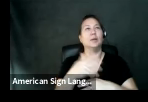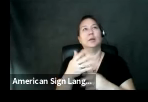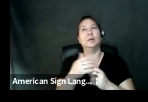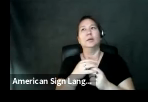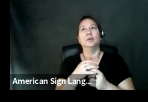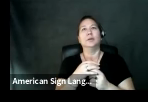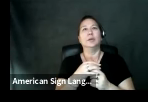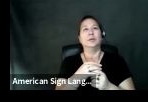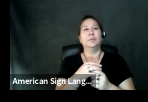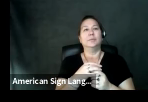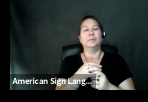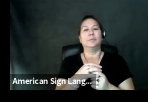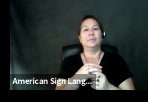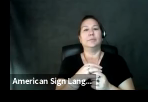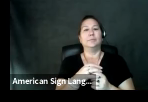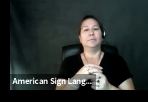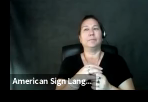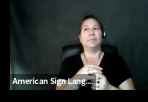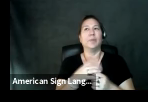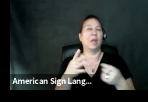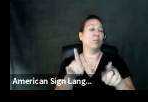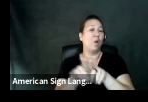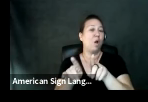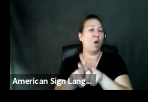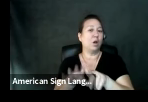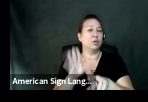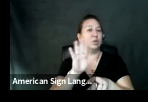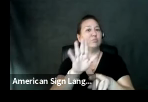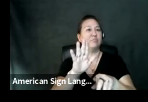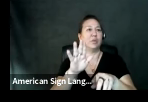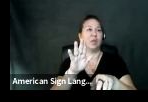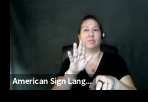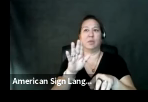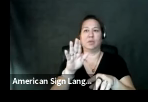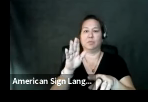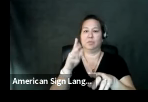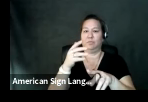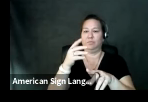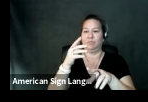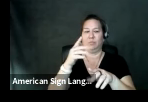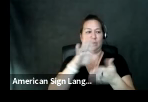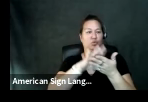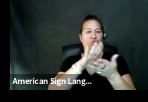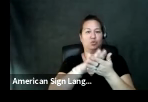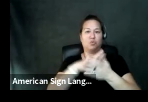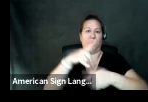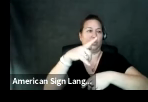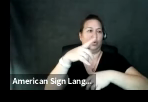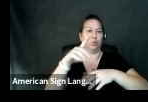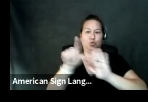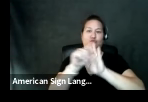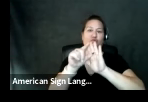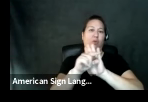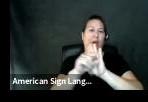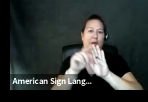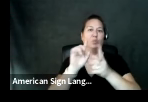student's academic career. So every year it might look different depending on what that student needs then and the IEP team agrees